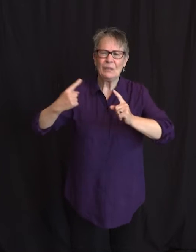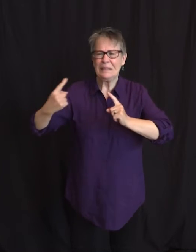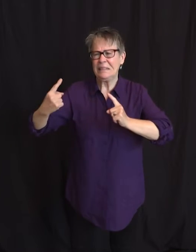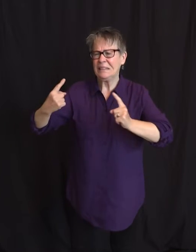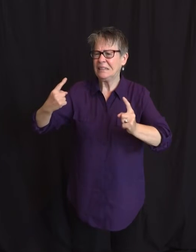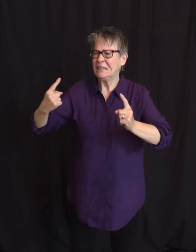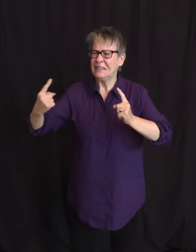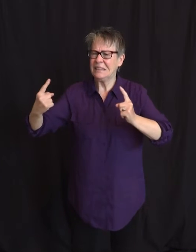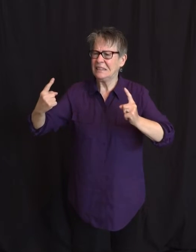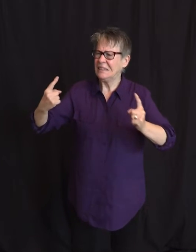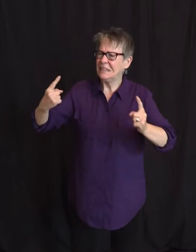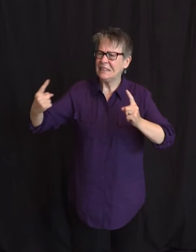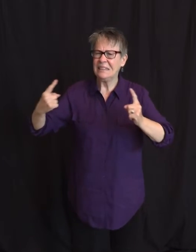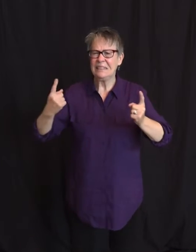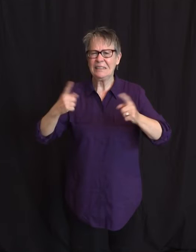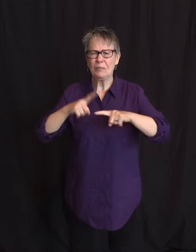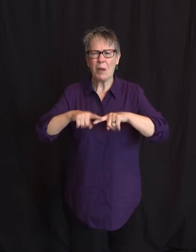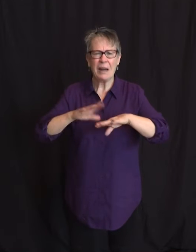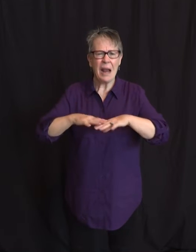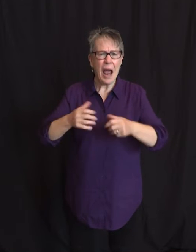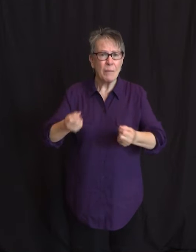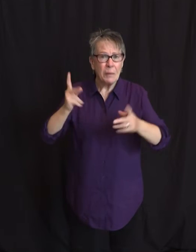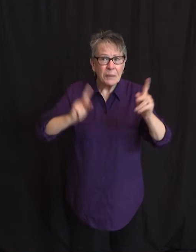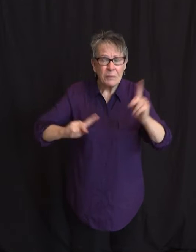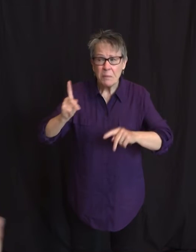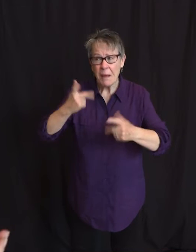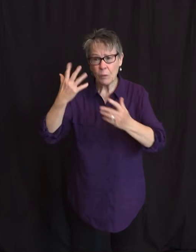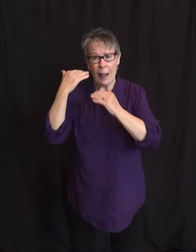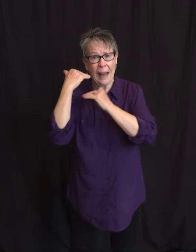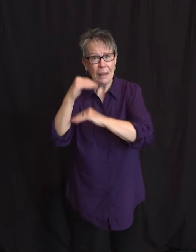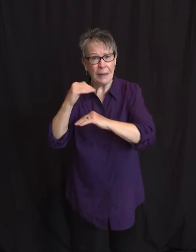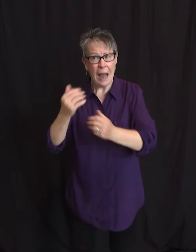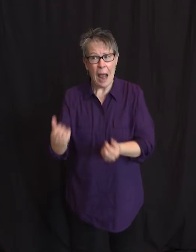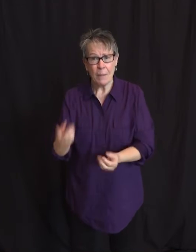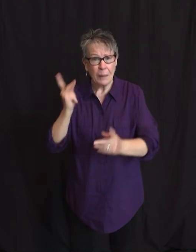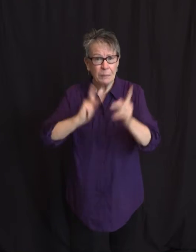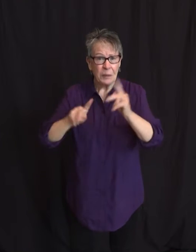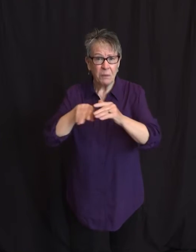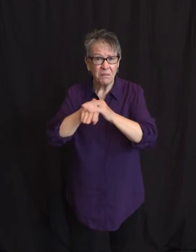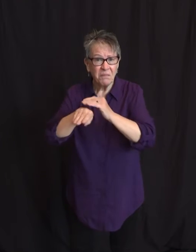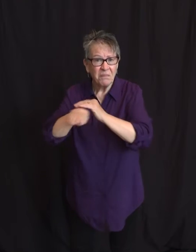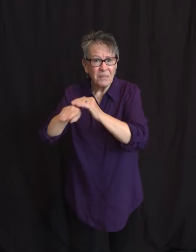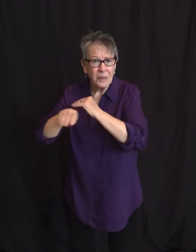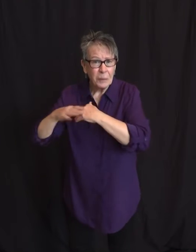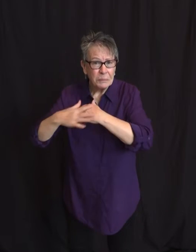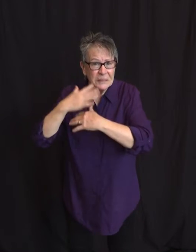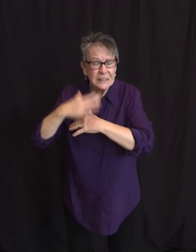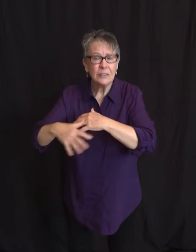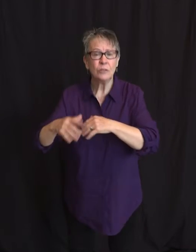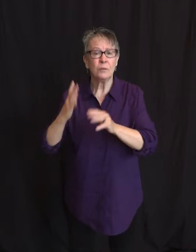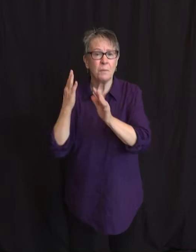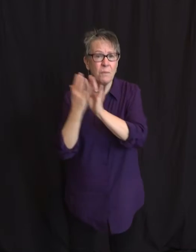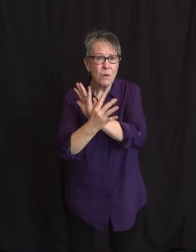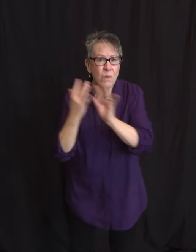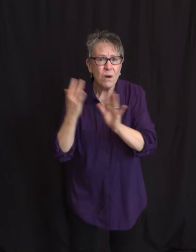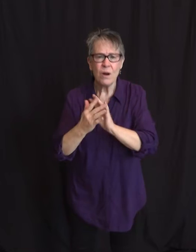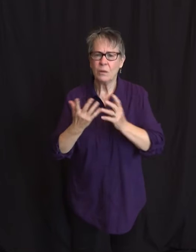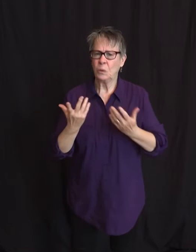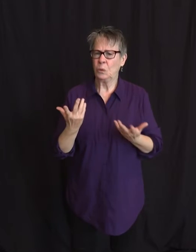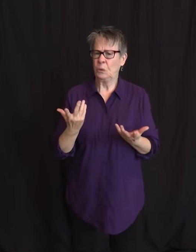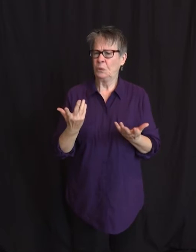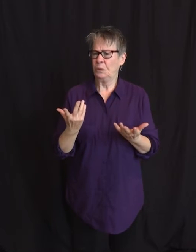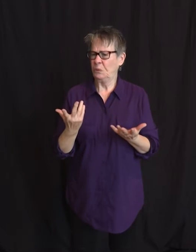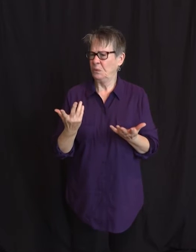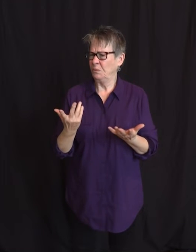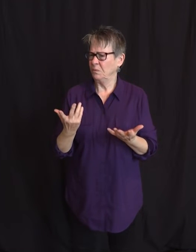even on the beach. I just don't see it. Whether or not we're at a better place 4 weeks from today, I sure as heck